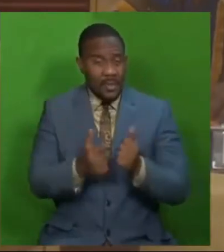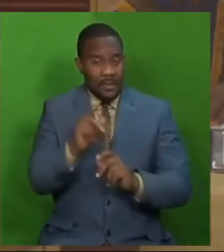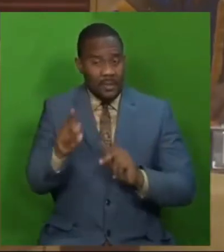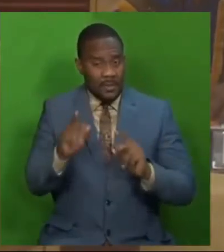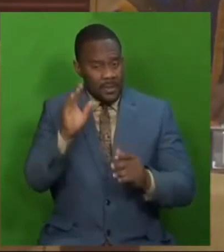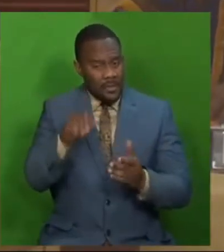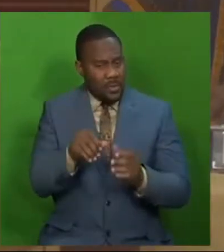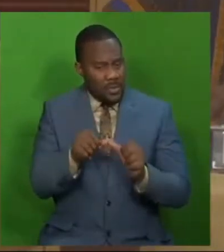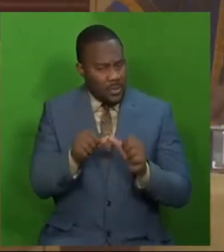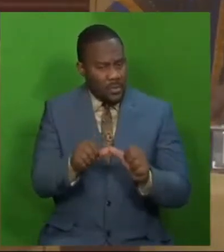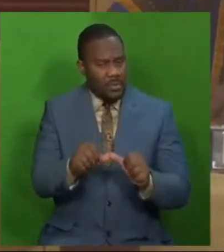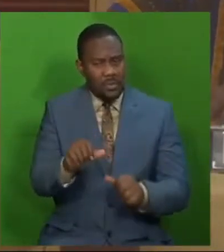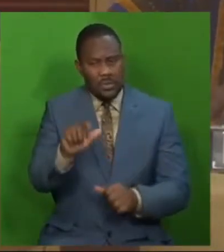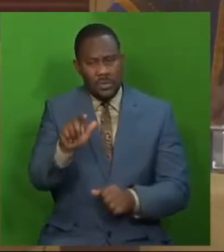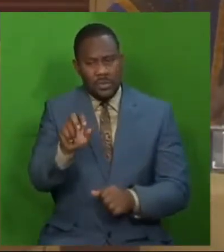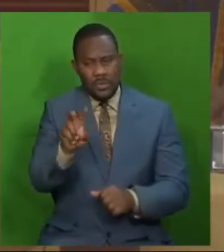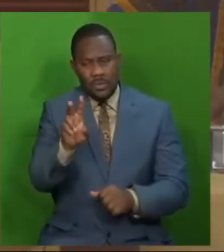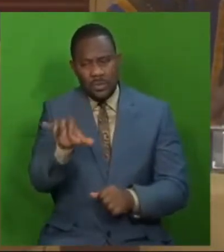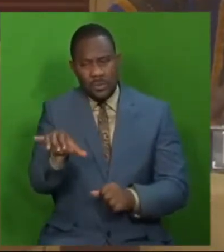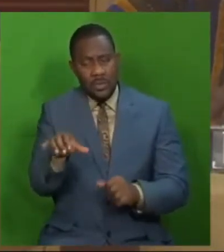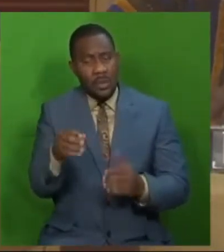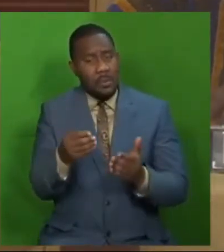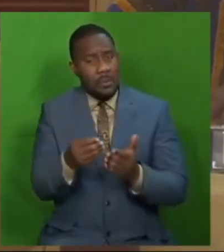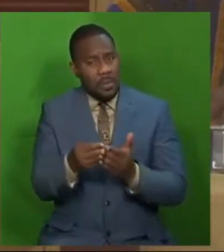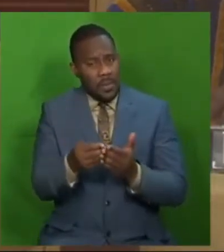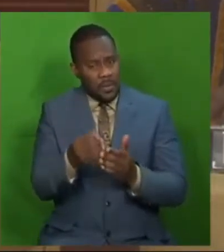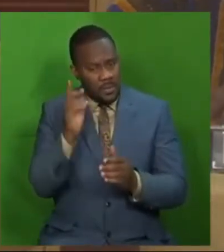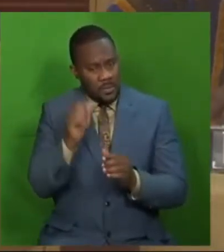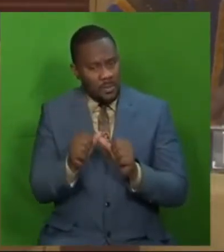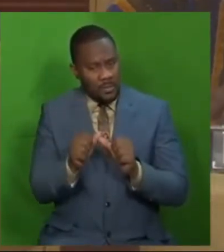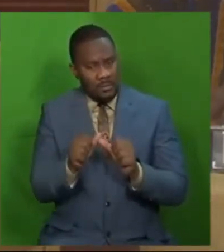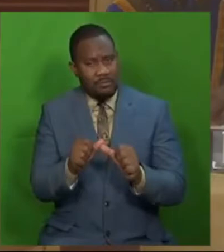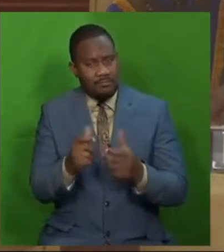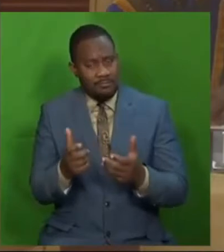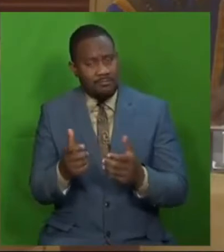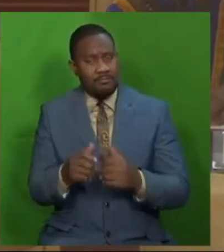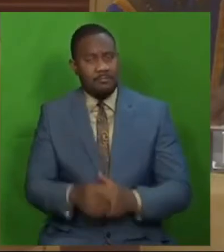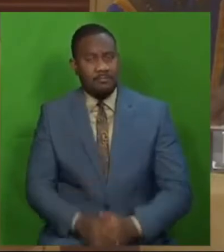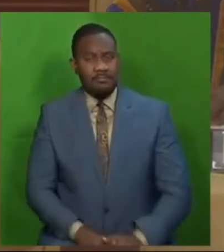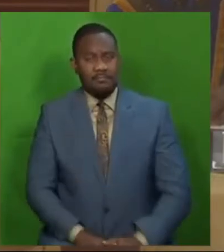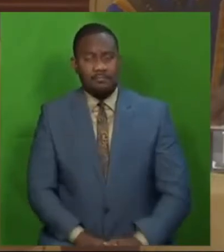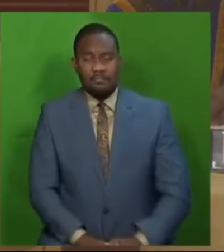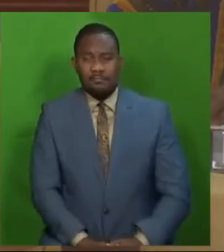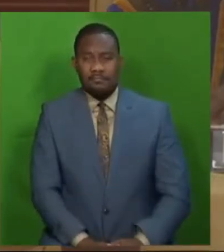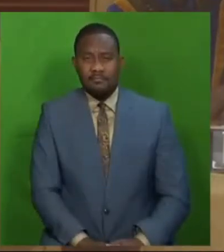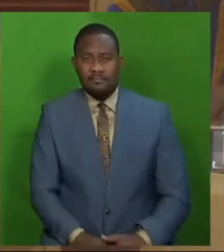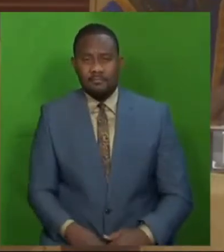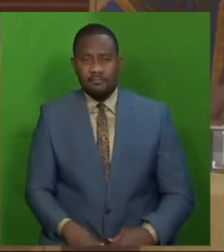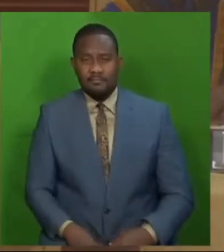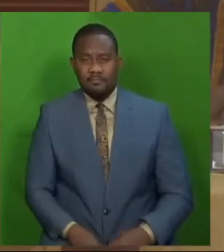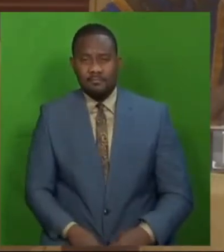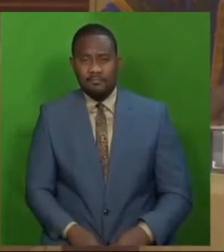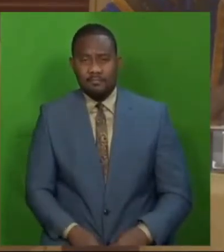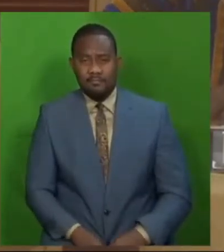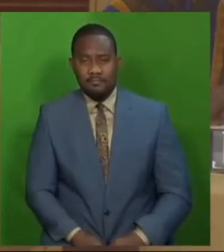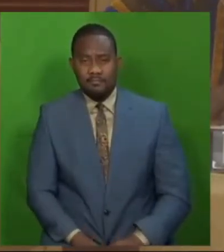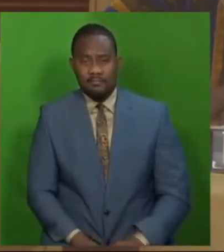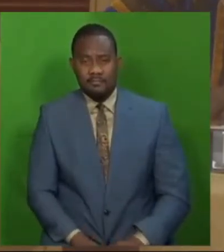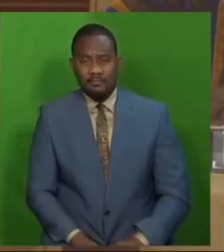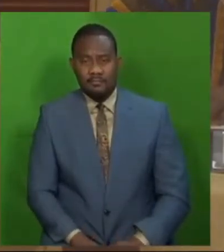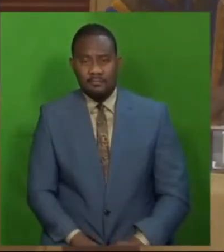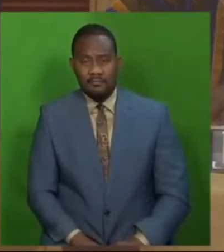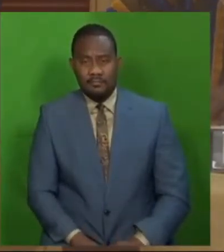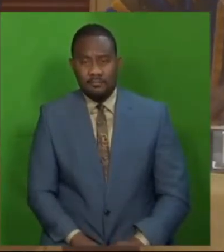levy, but the money will be used to service that loan. Mr. Speaker, even